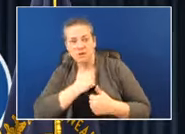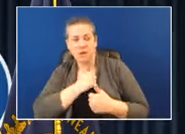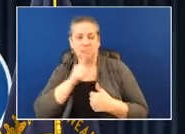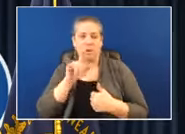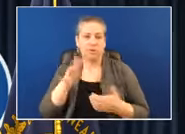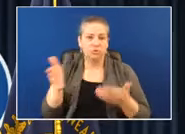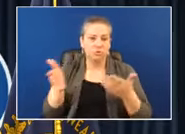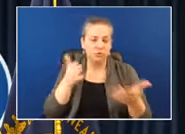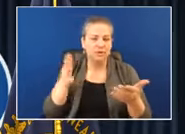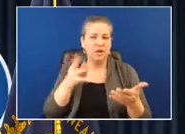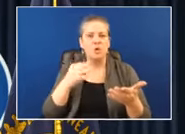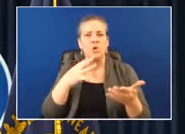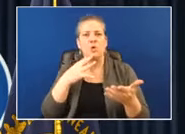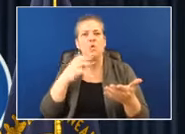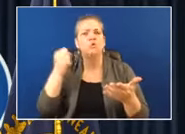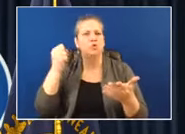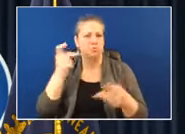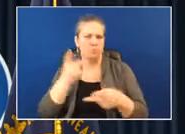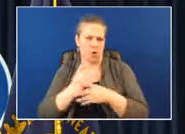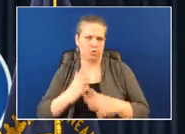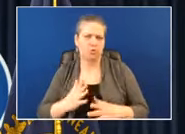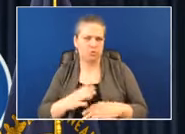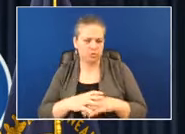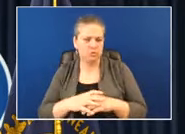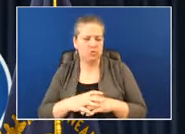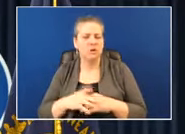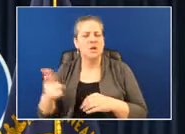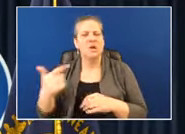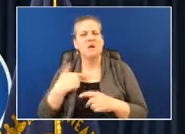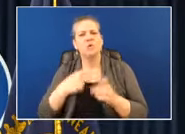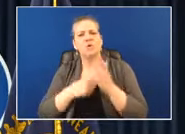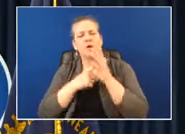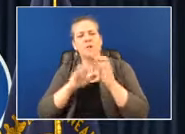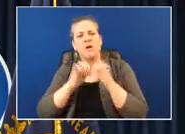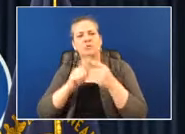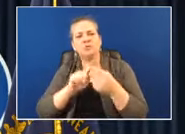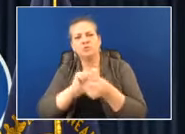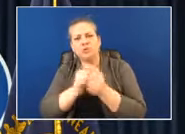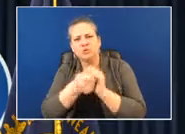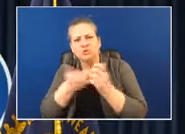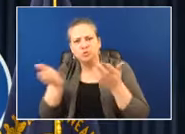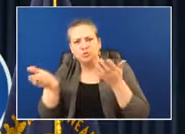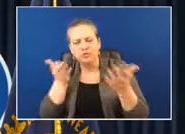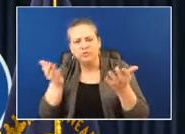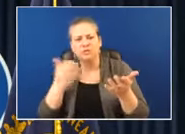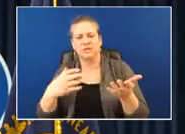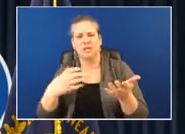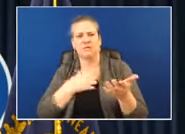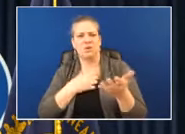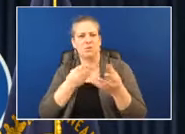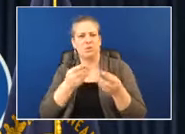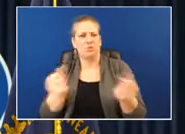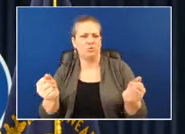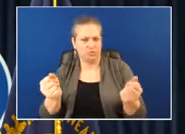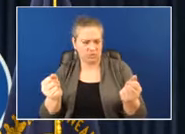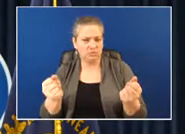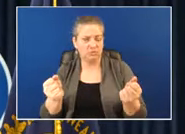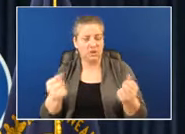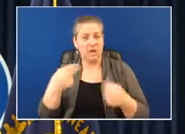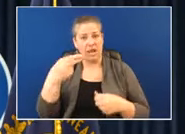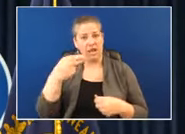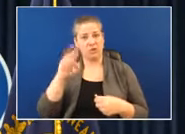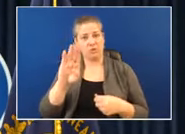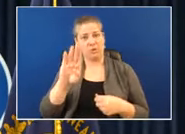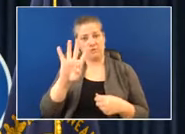older borrowers. And it spells out the requirements for change to service and complaint resolution protocols. HB 494 will